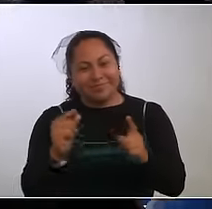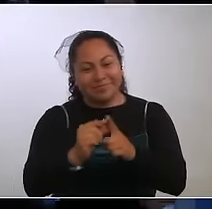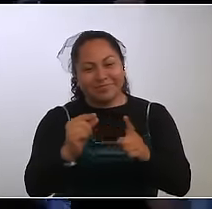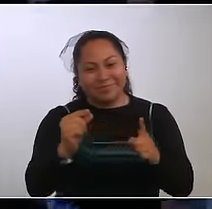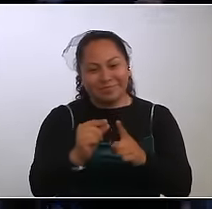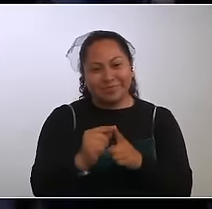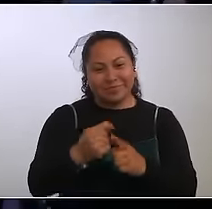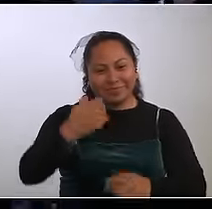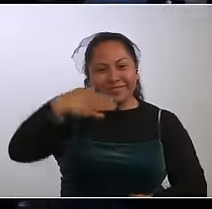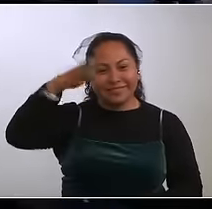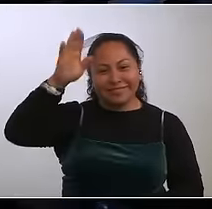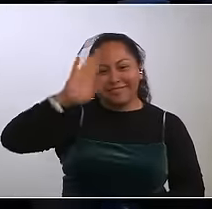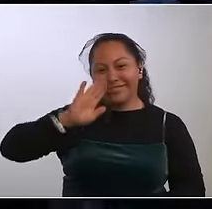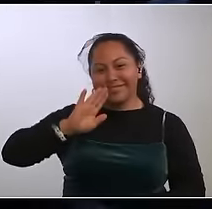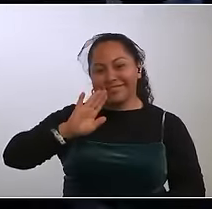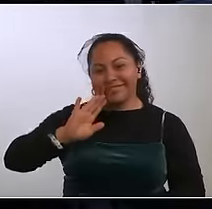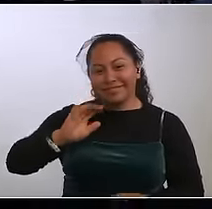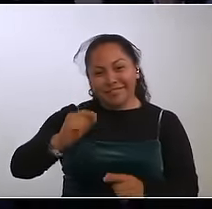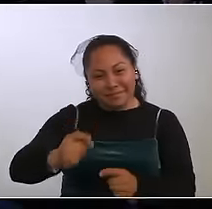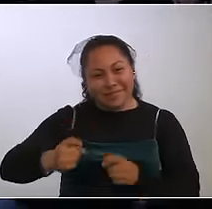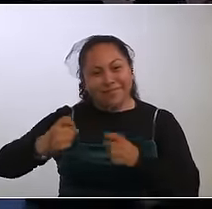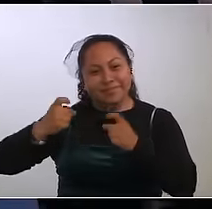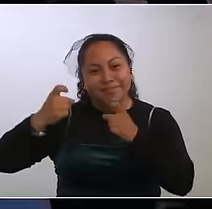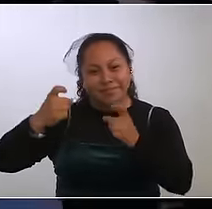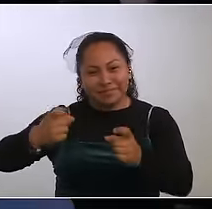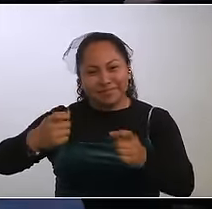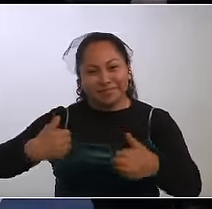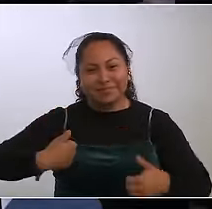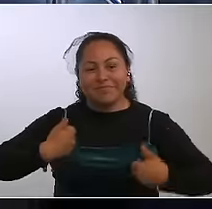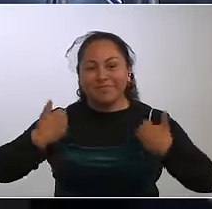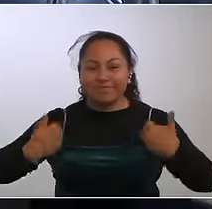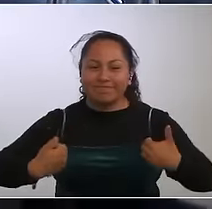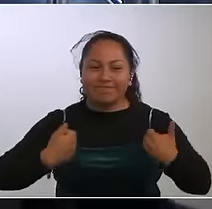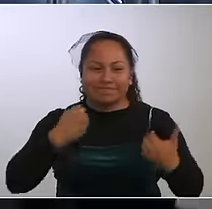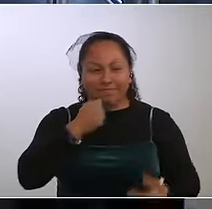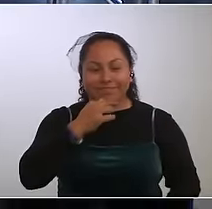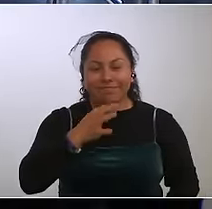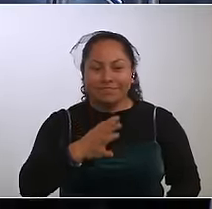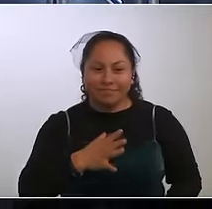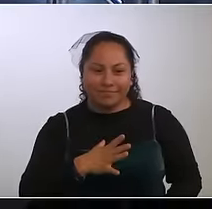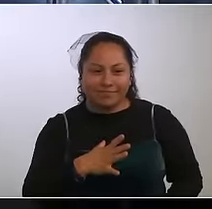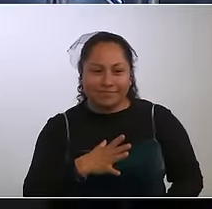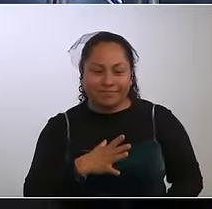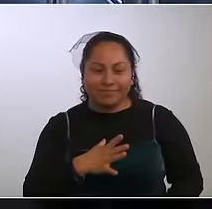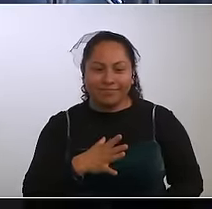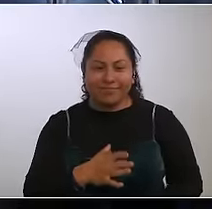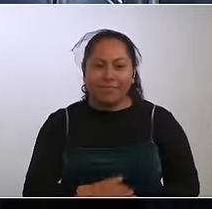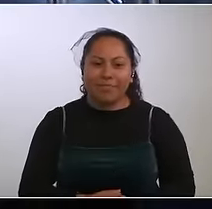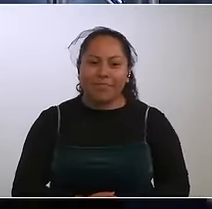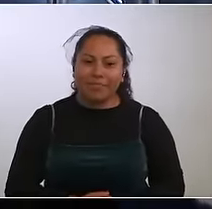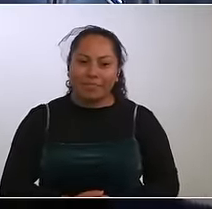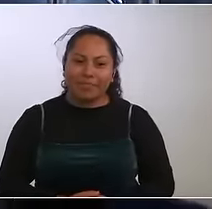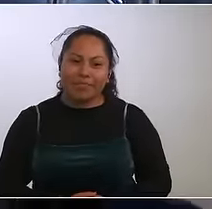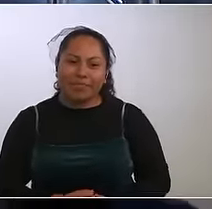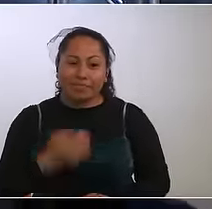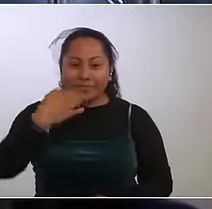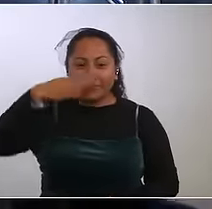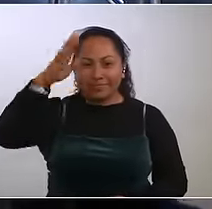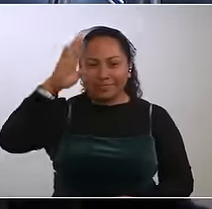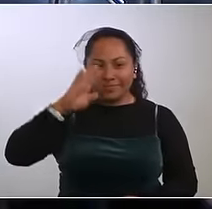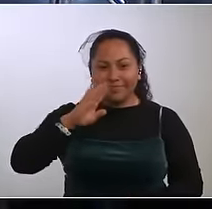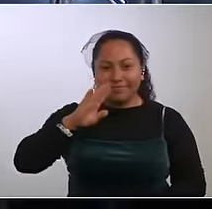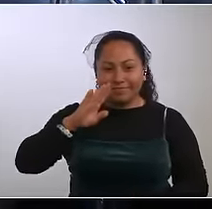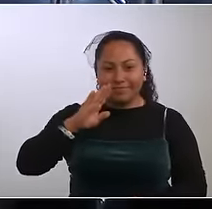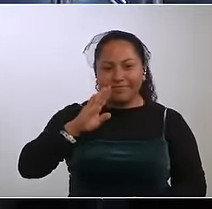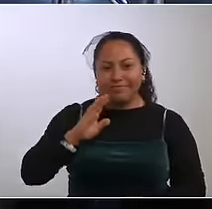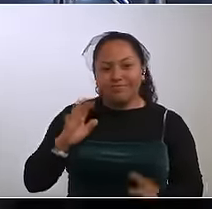has placed in the mouth of the young ladies of the Apostolic Assembly. And God is going to cause you to speak the word of God, and